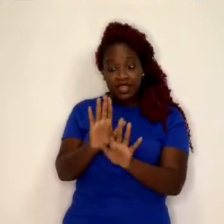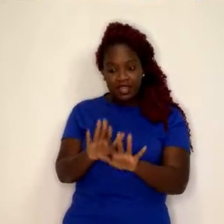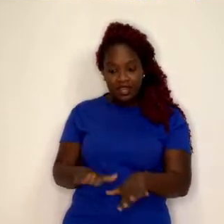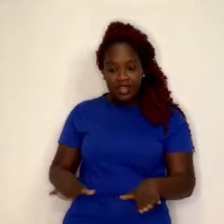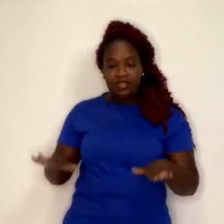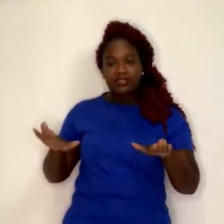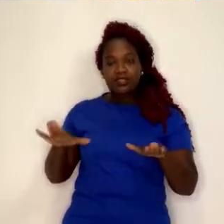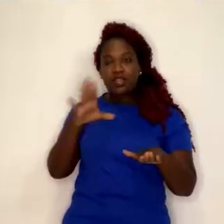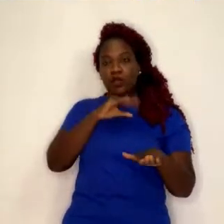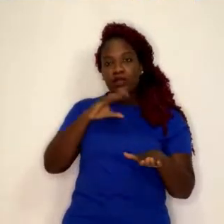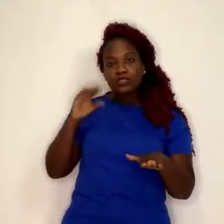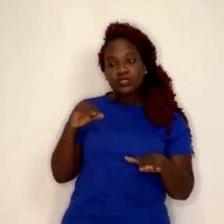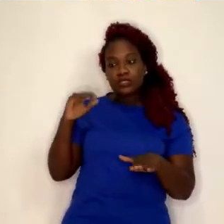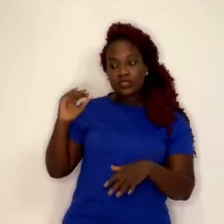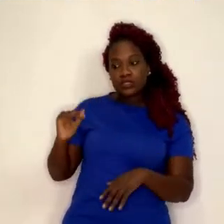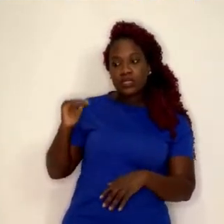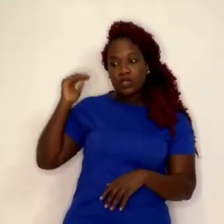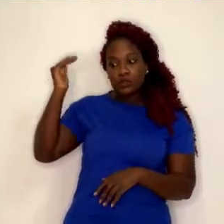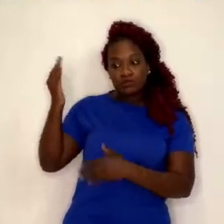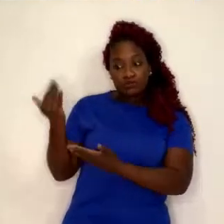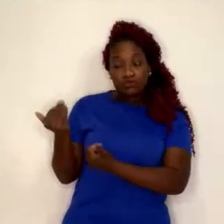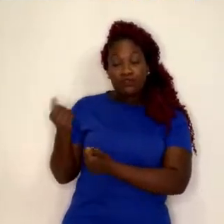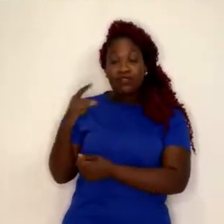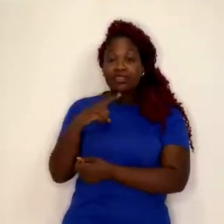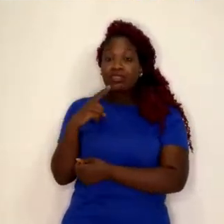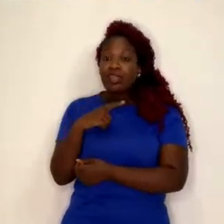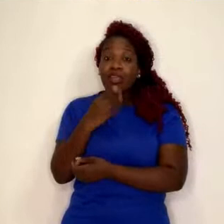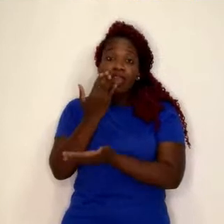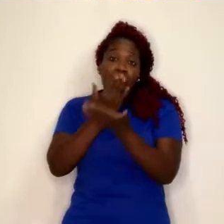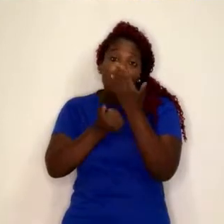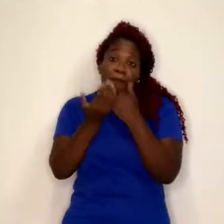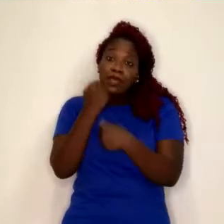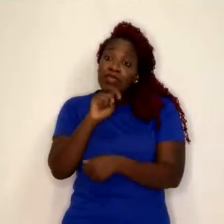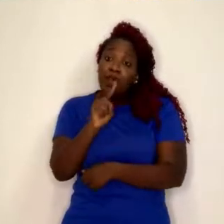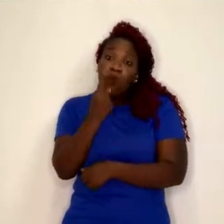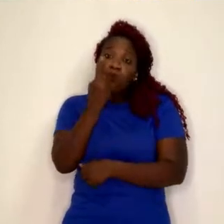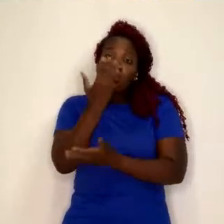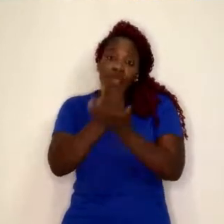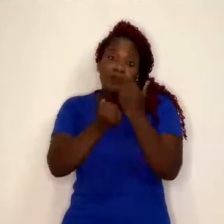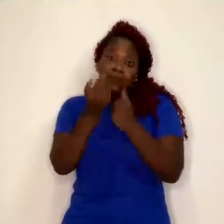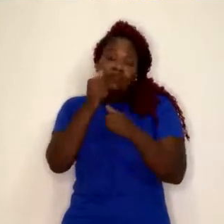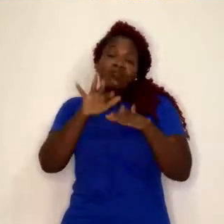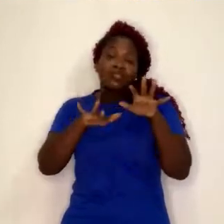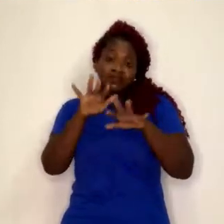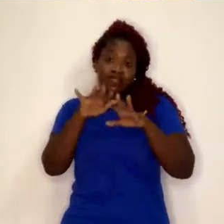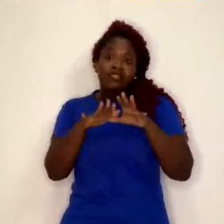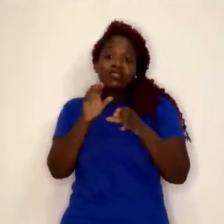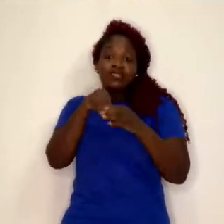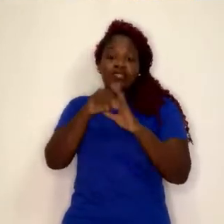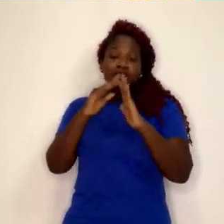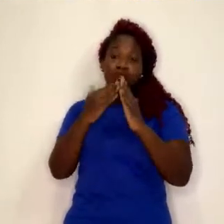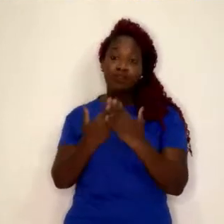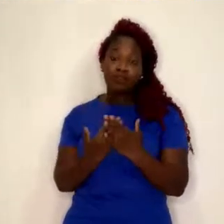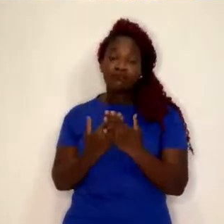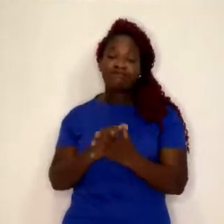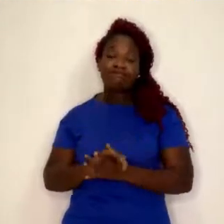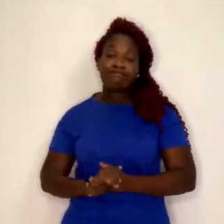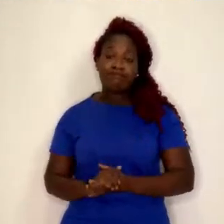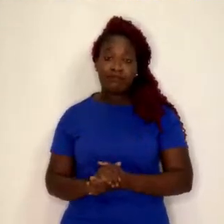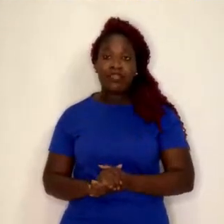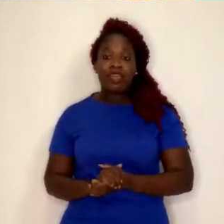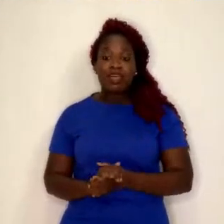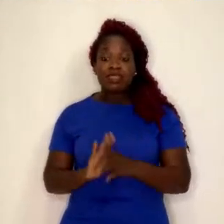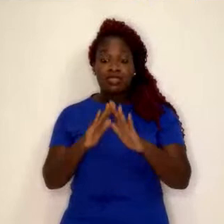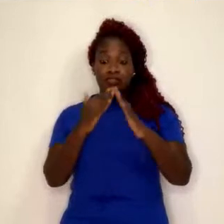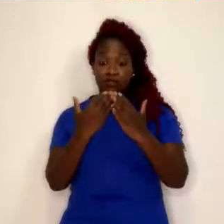many children and teenagers and young people have their main meals, or the only meal. It is in